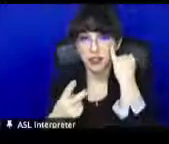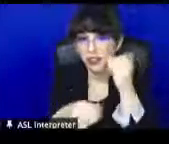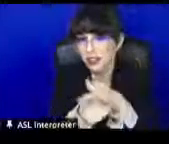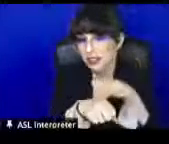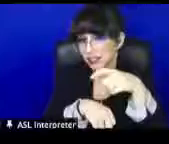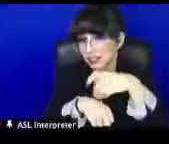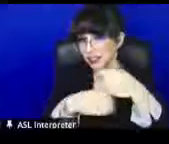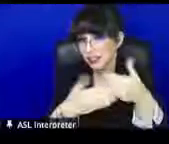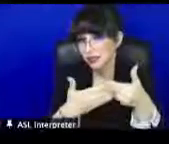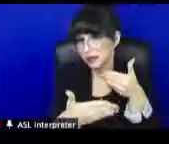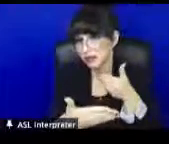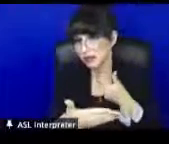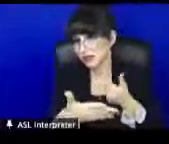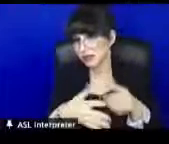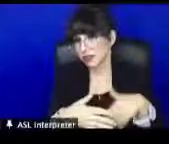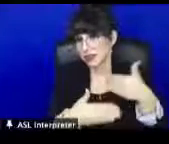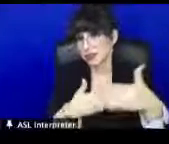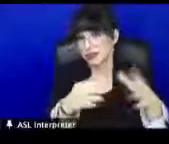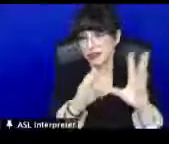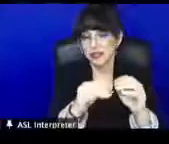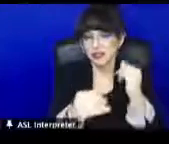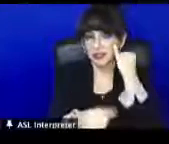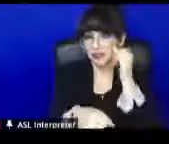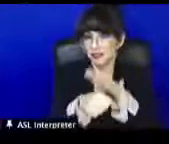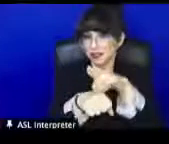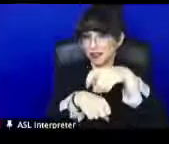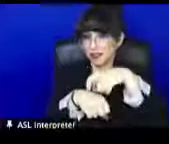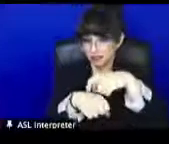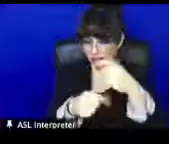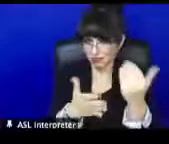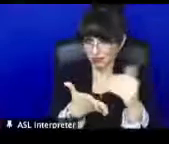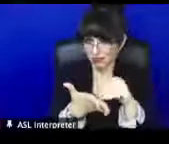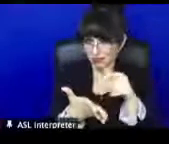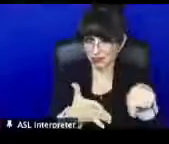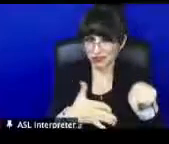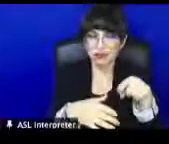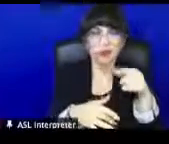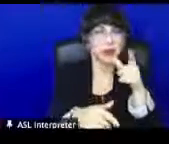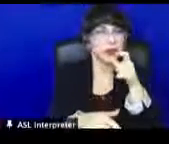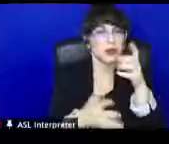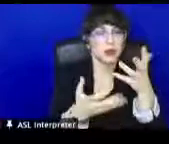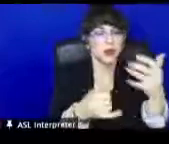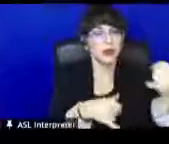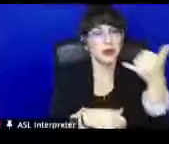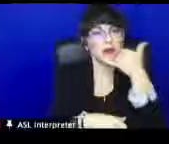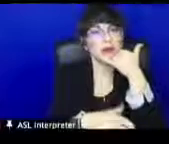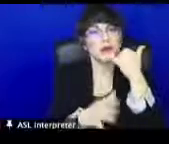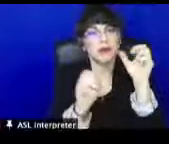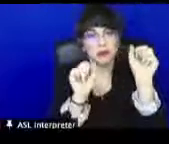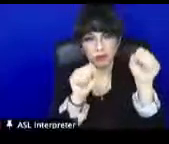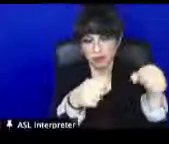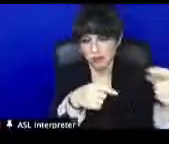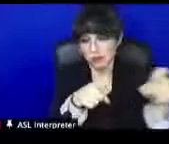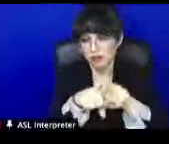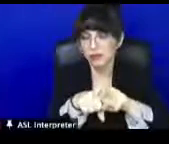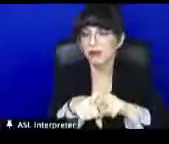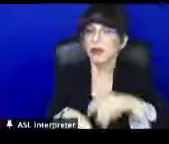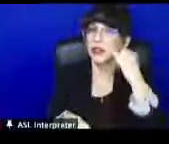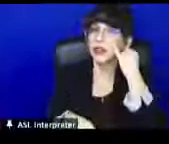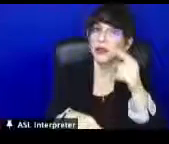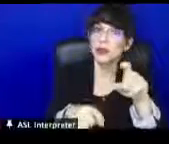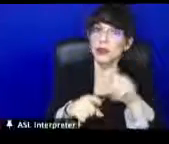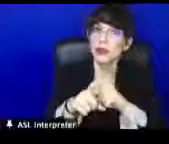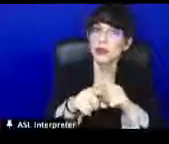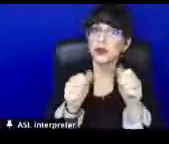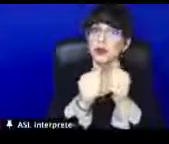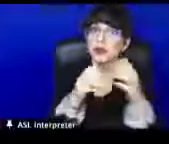next session for those who have called in. If you are calling in without an appointment, please do not hang up, as you will